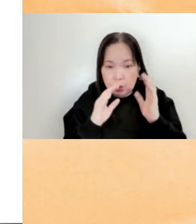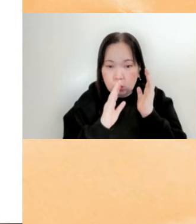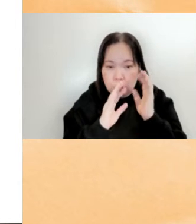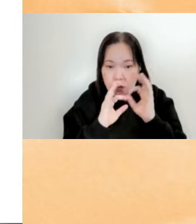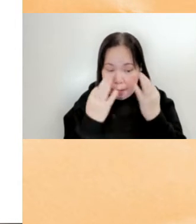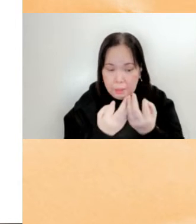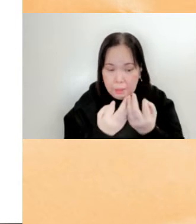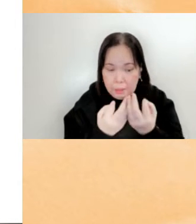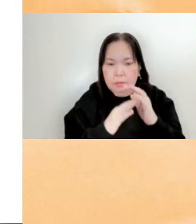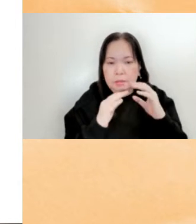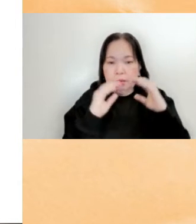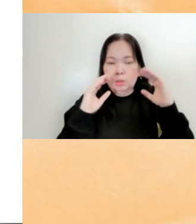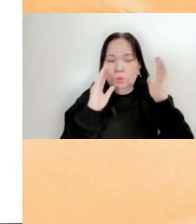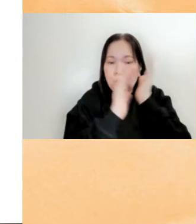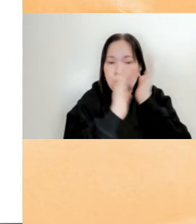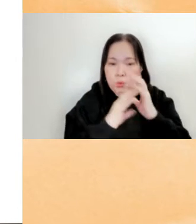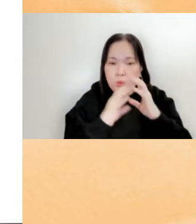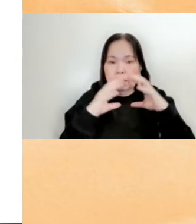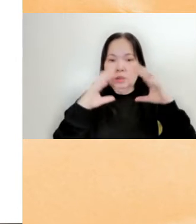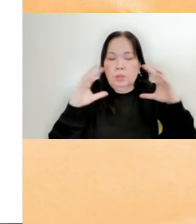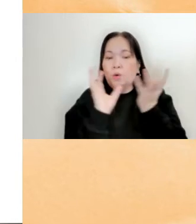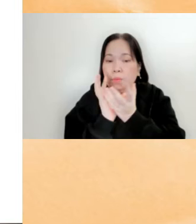community, society, and government.